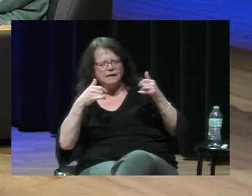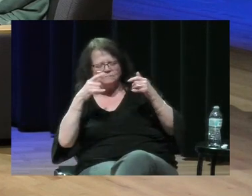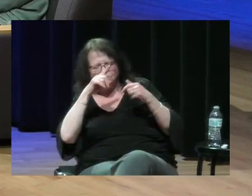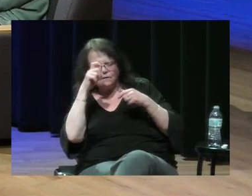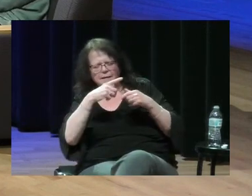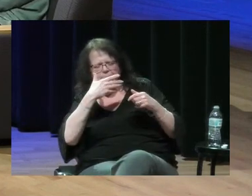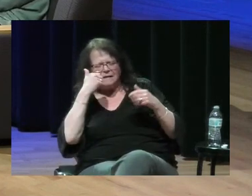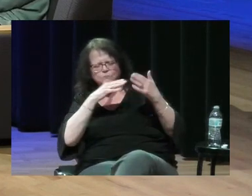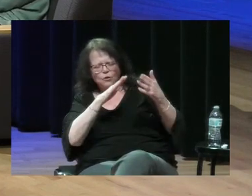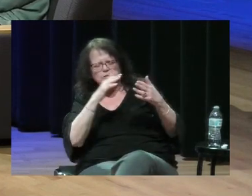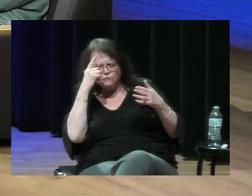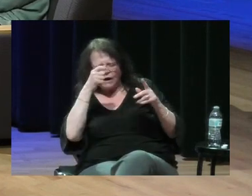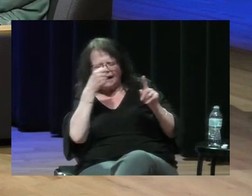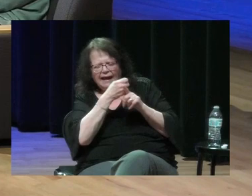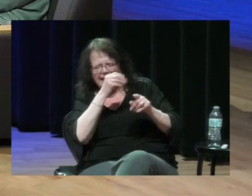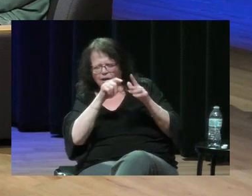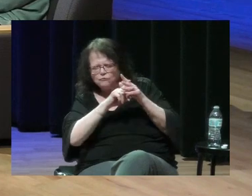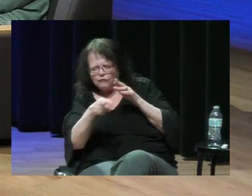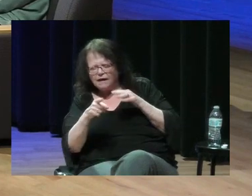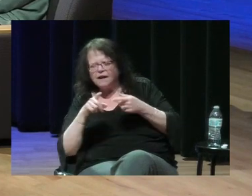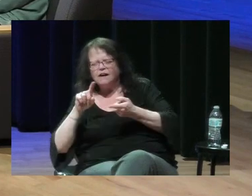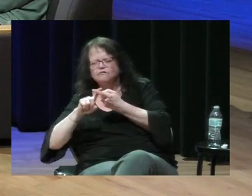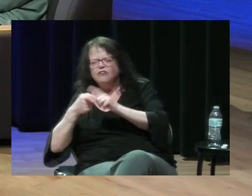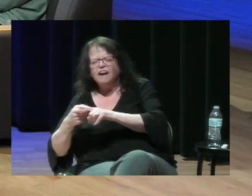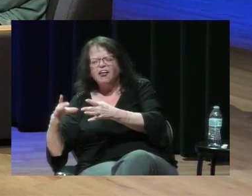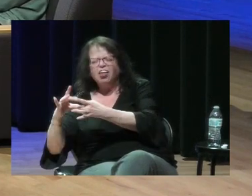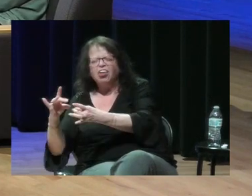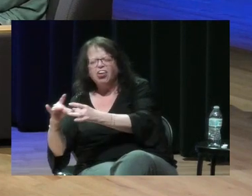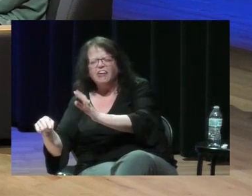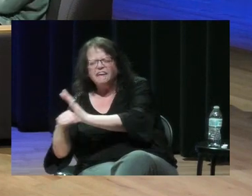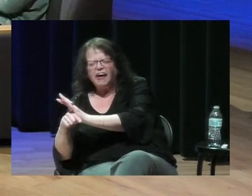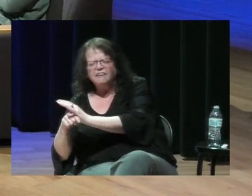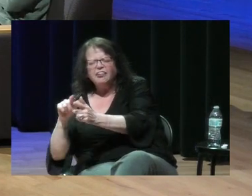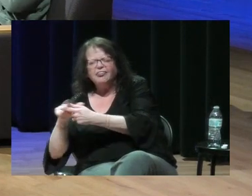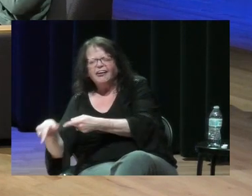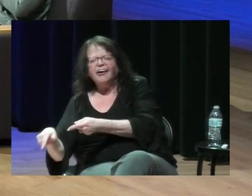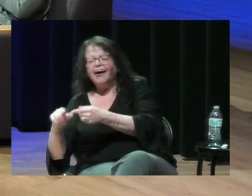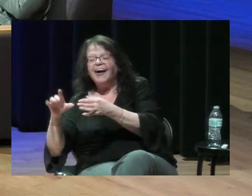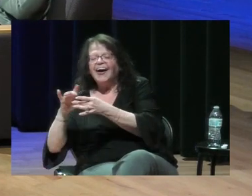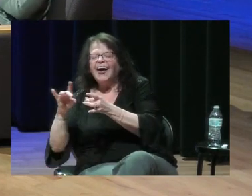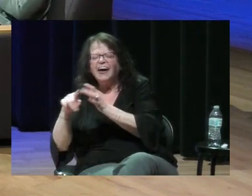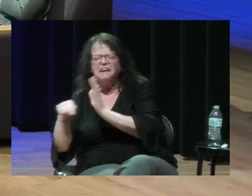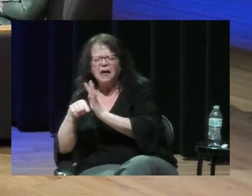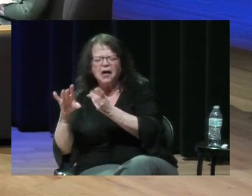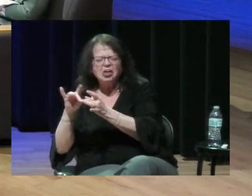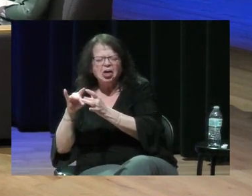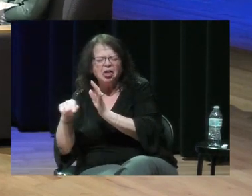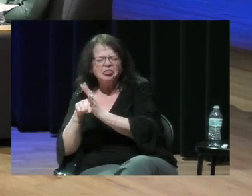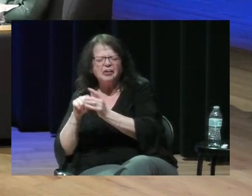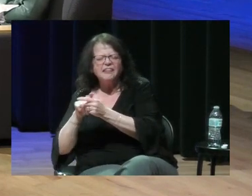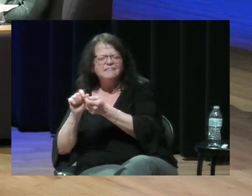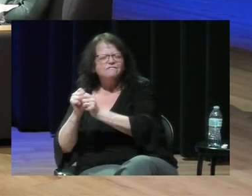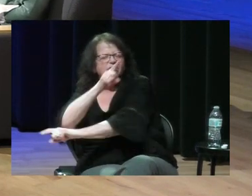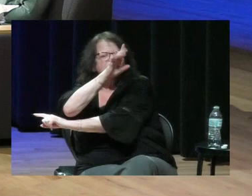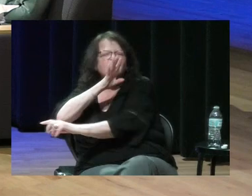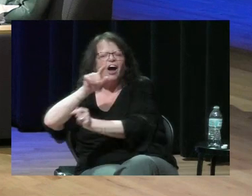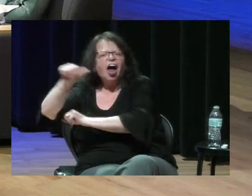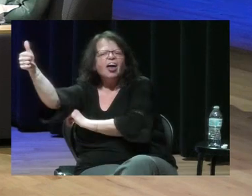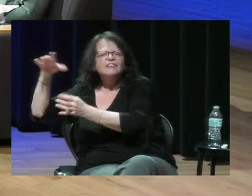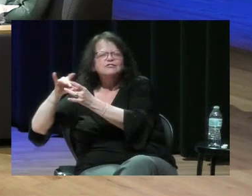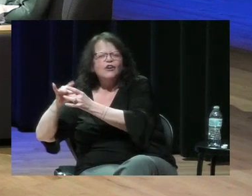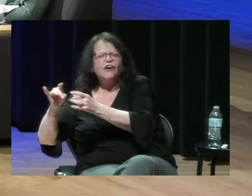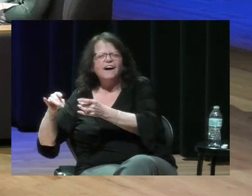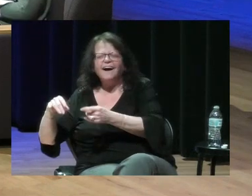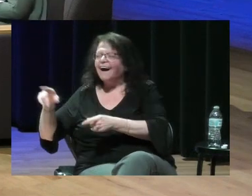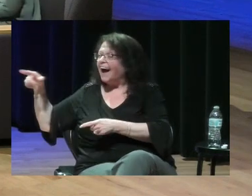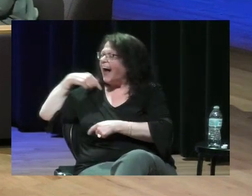digs. Friend makes derogatory comments, then immediately changes subject before you can respond. Oh, I thought you wanted to like do them